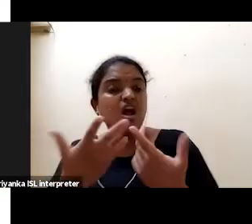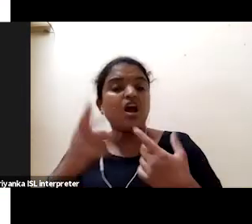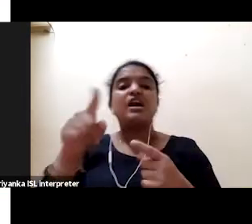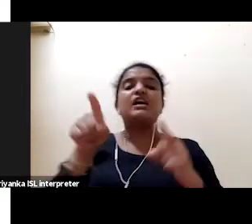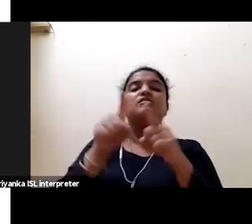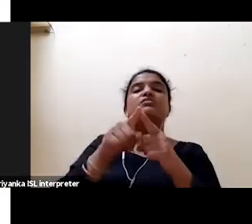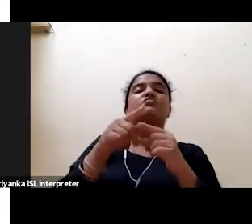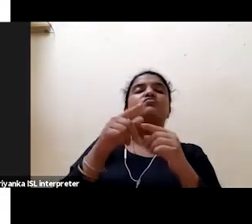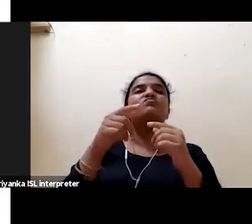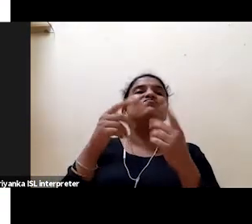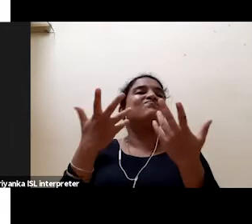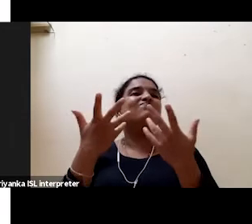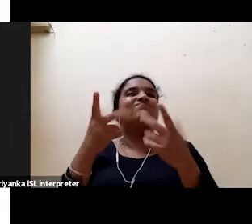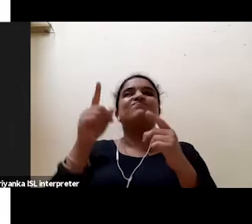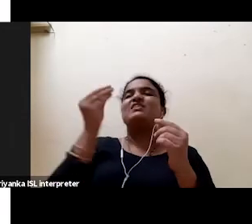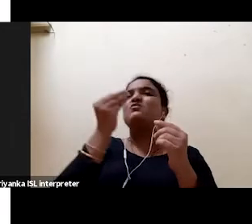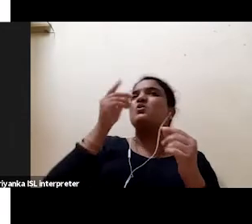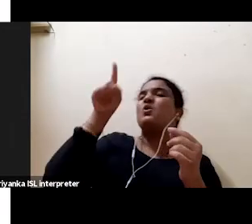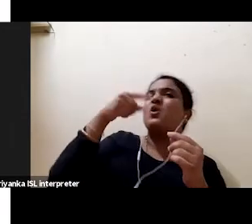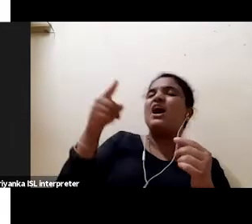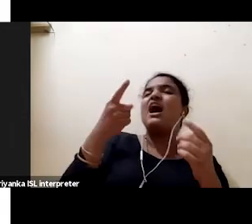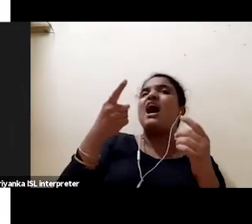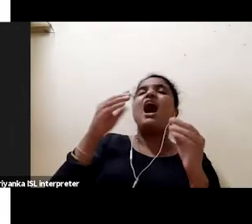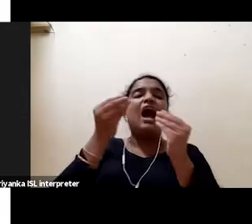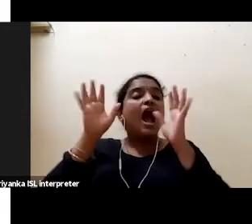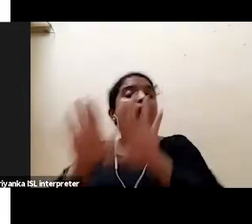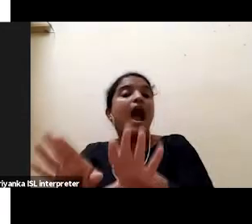wrong, and